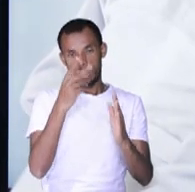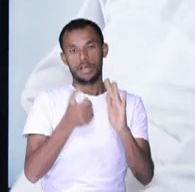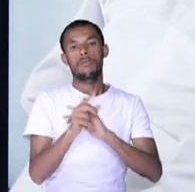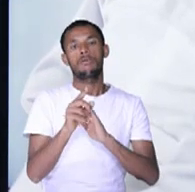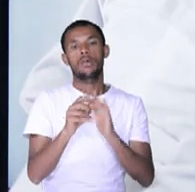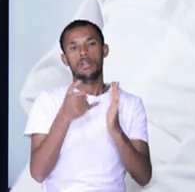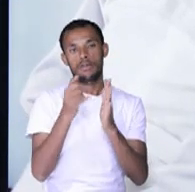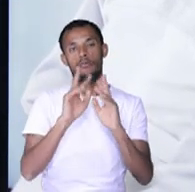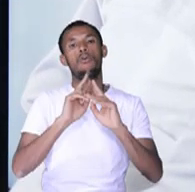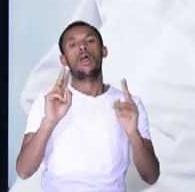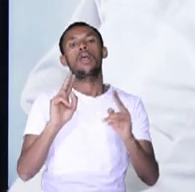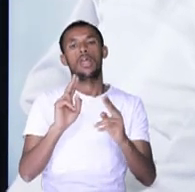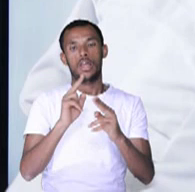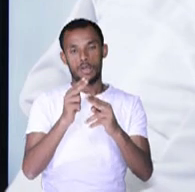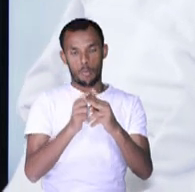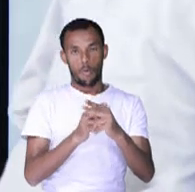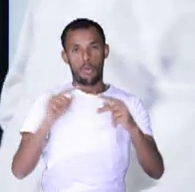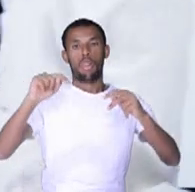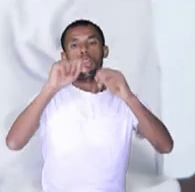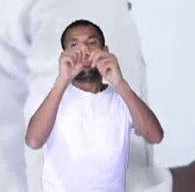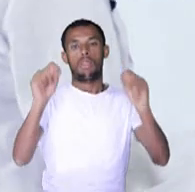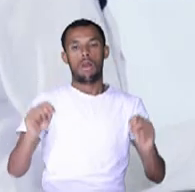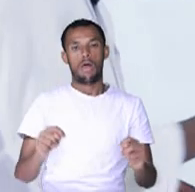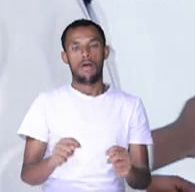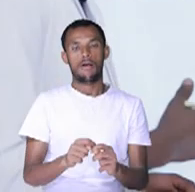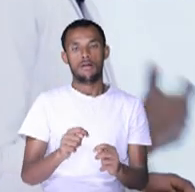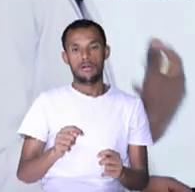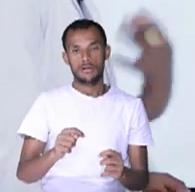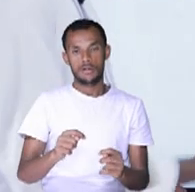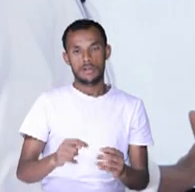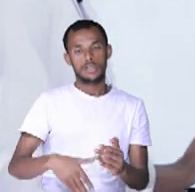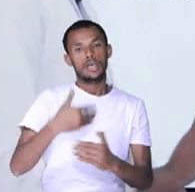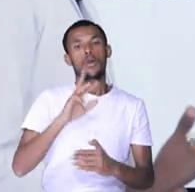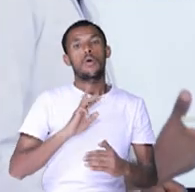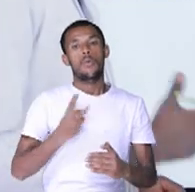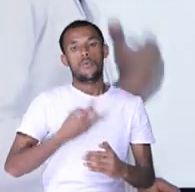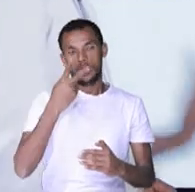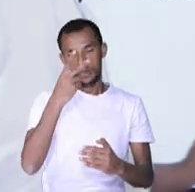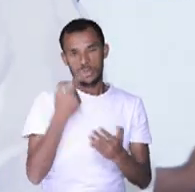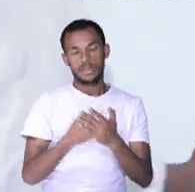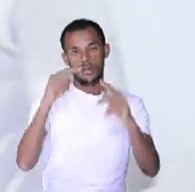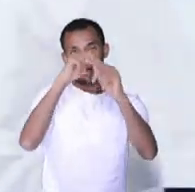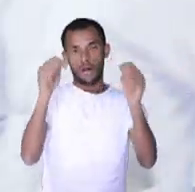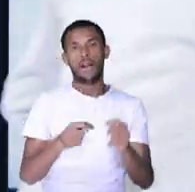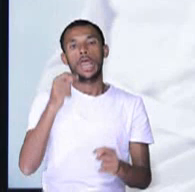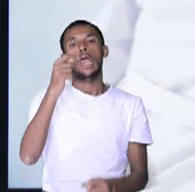small triangle. Then if we enlarge this triangle by a